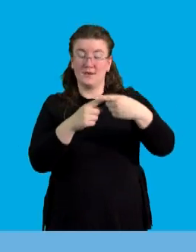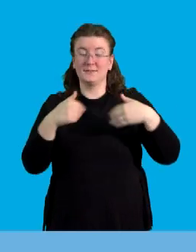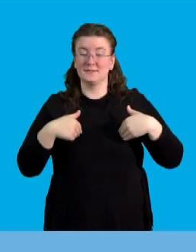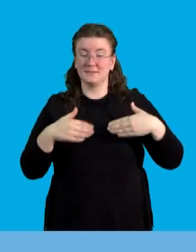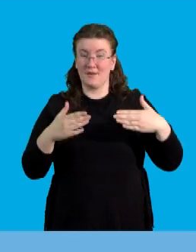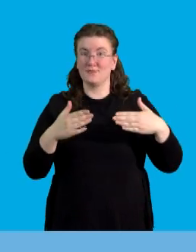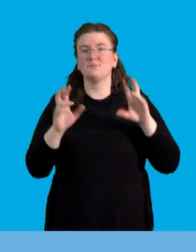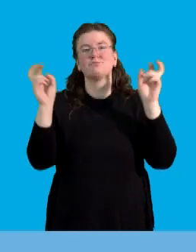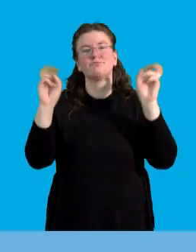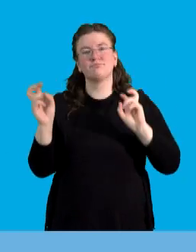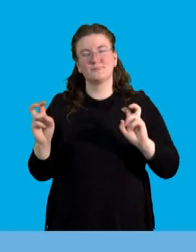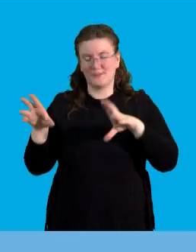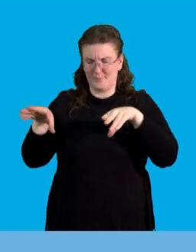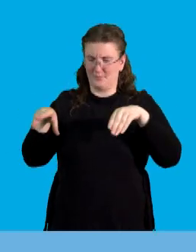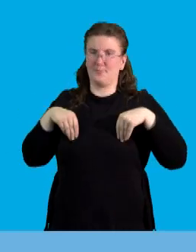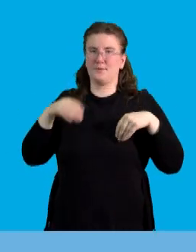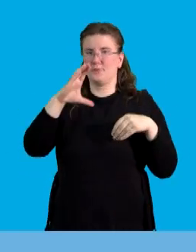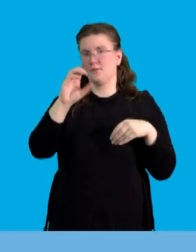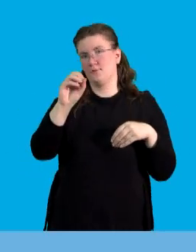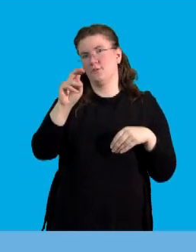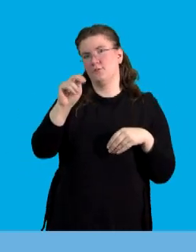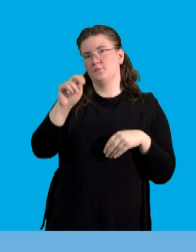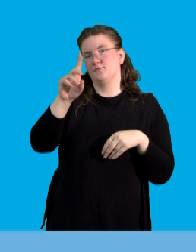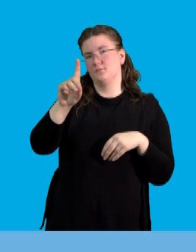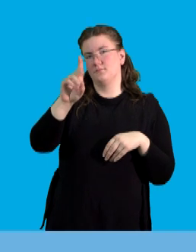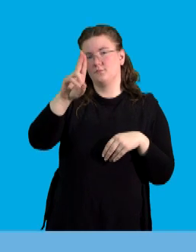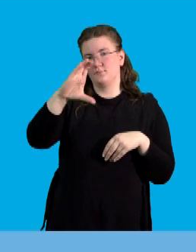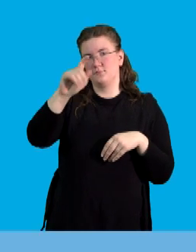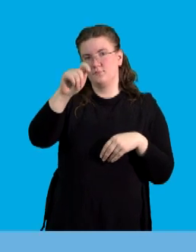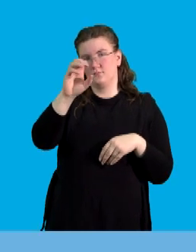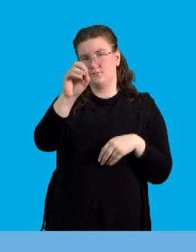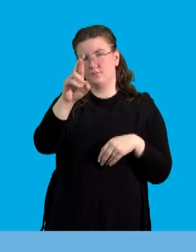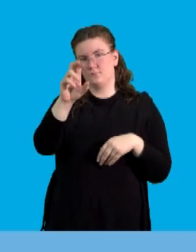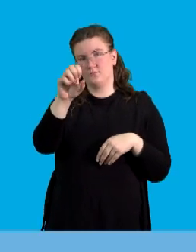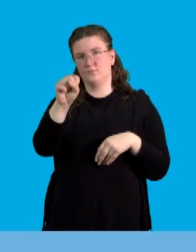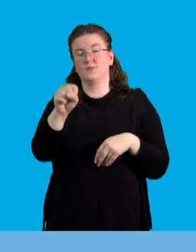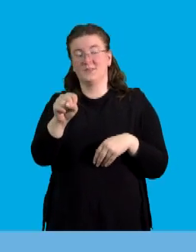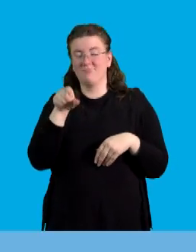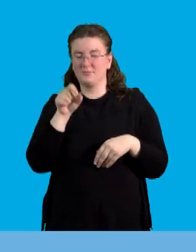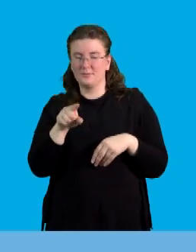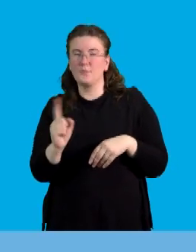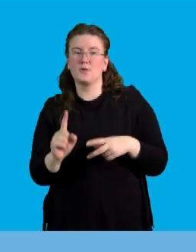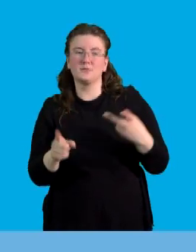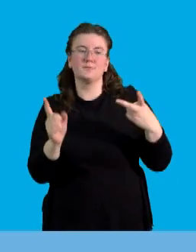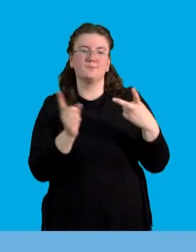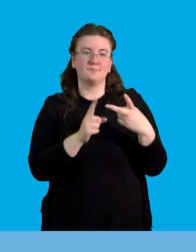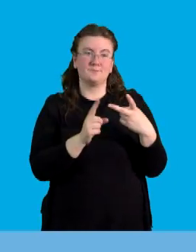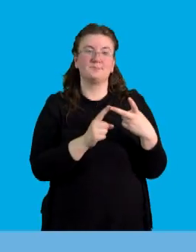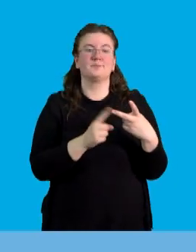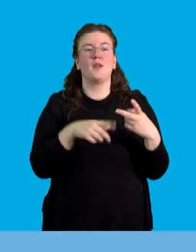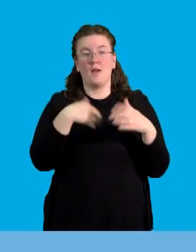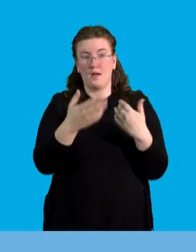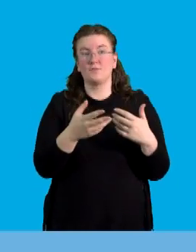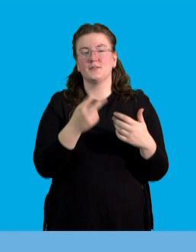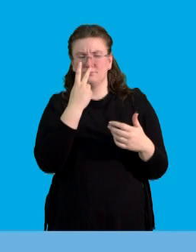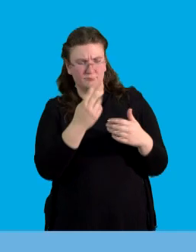to start by looking at conductors of electricity, and then after, look at what resistance is, and then lastly,